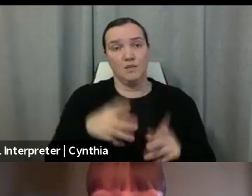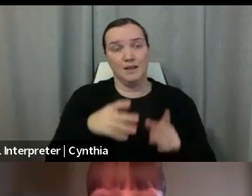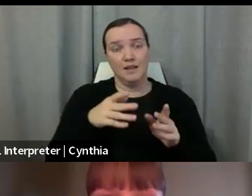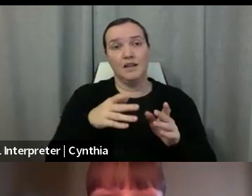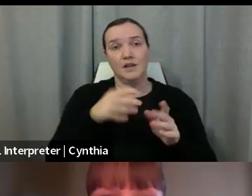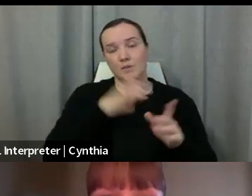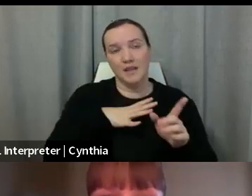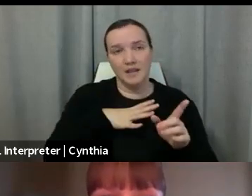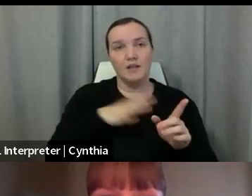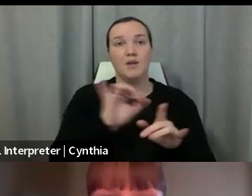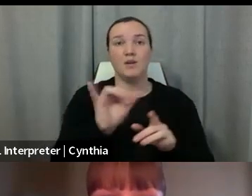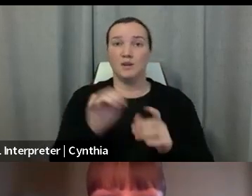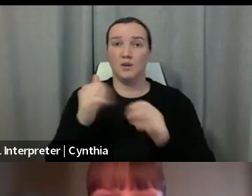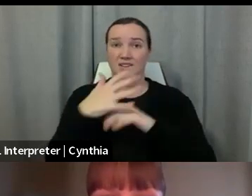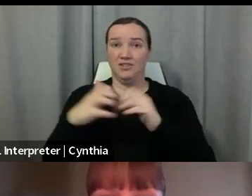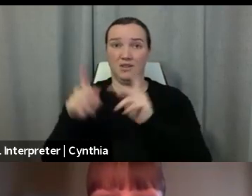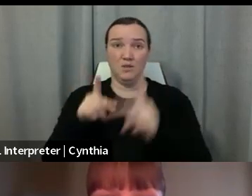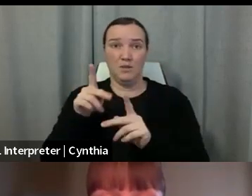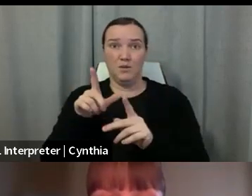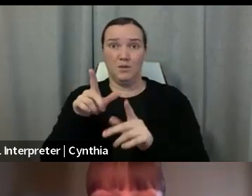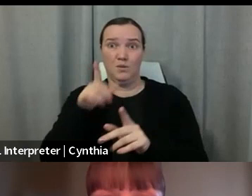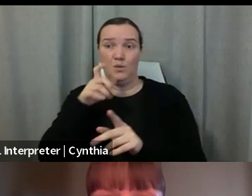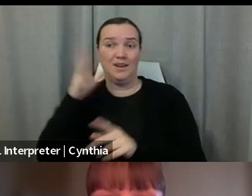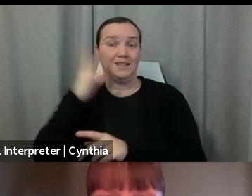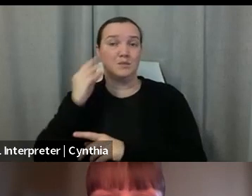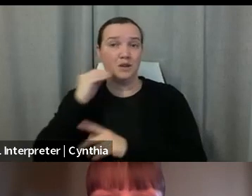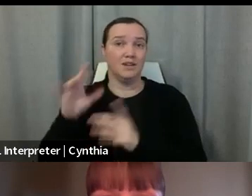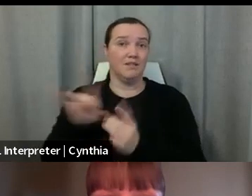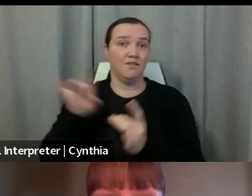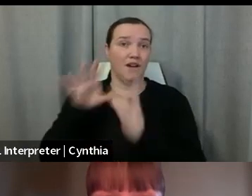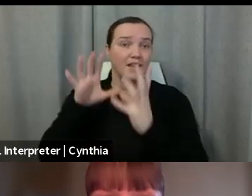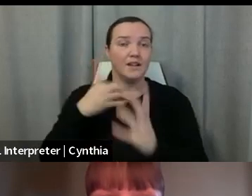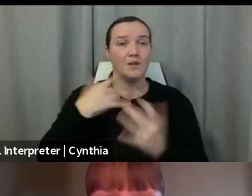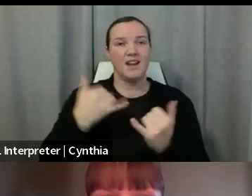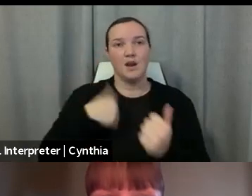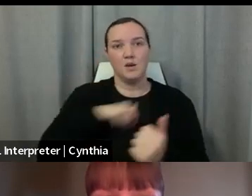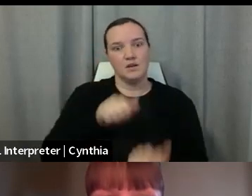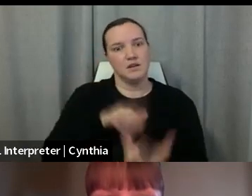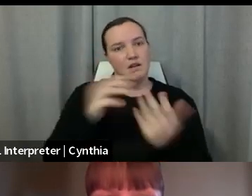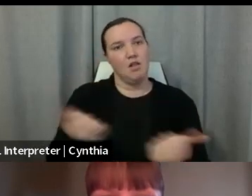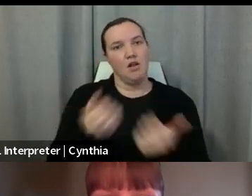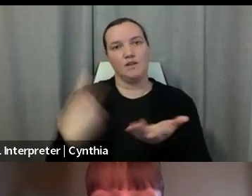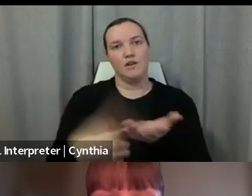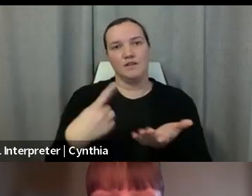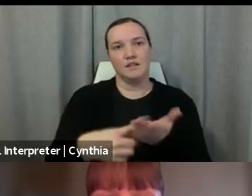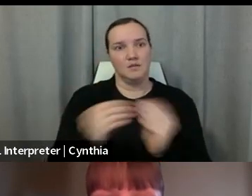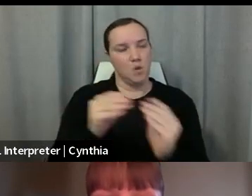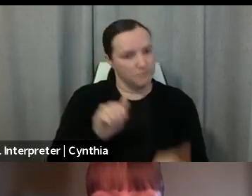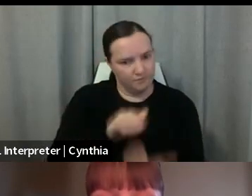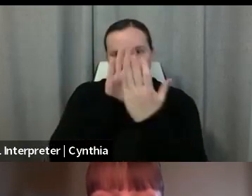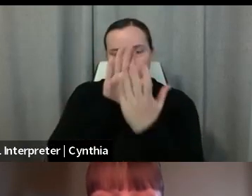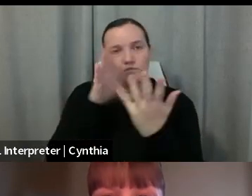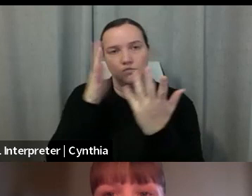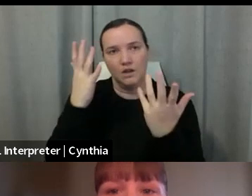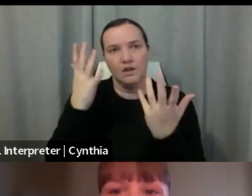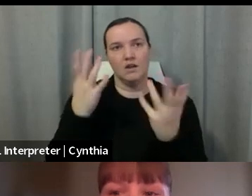violence. And we live in an environment now where we're really confronting a lot of these conversations, I think in a much more head-on way and